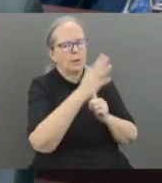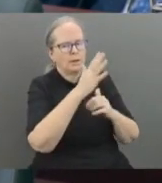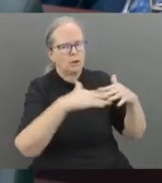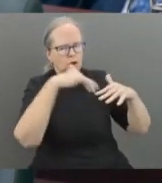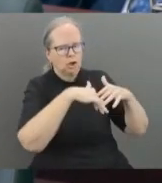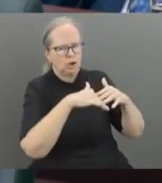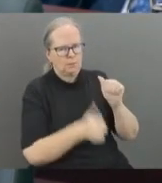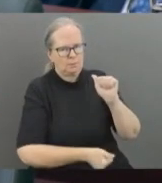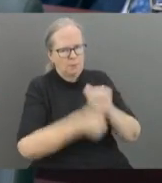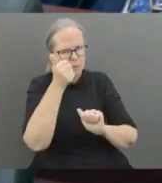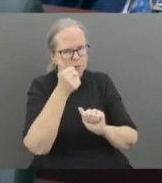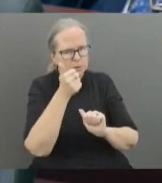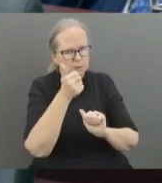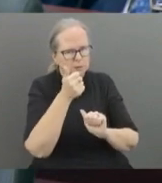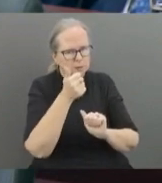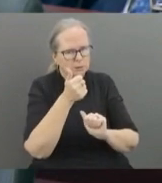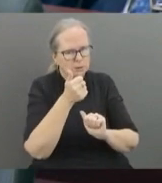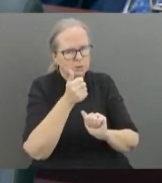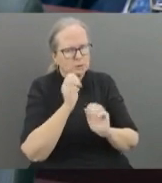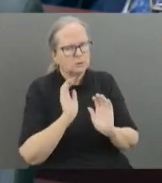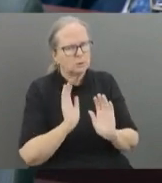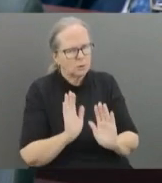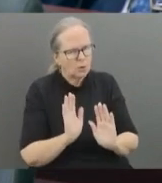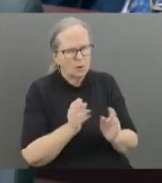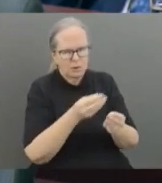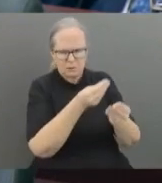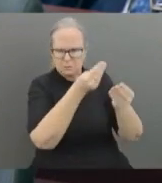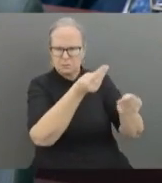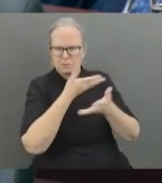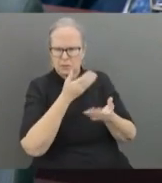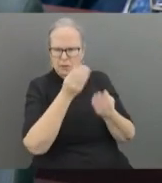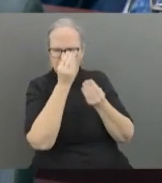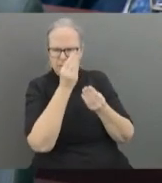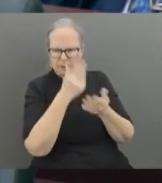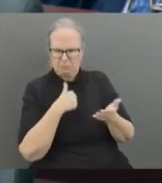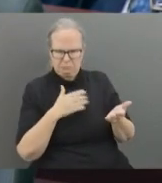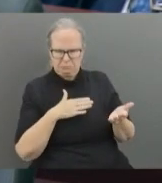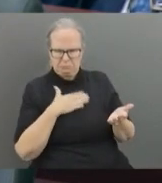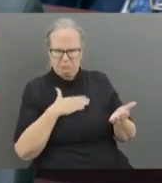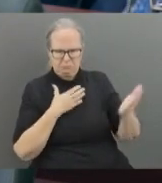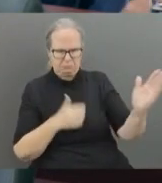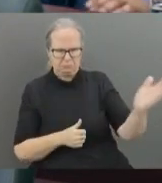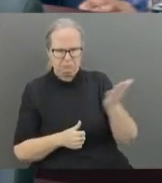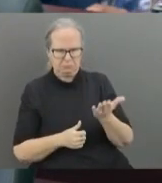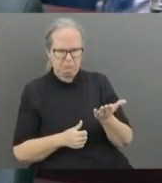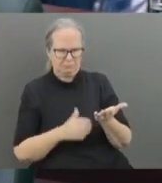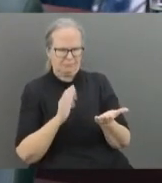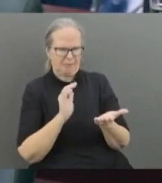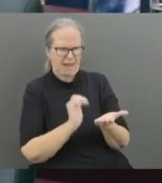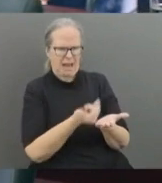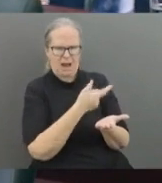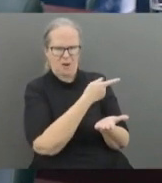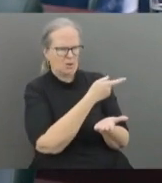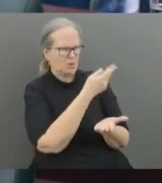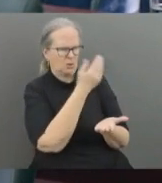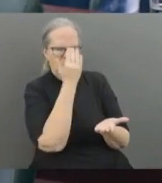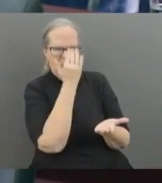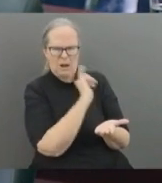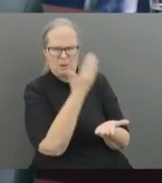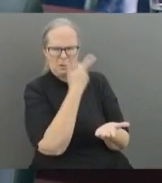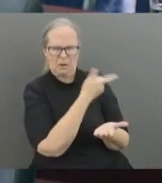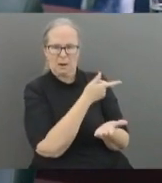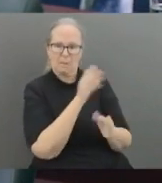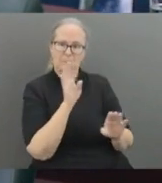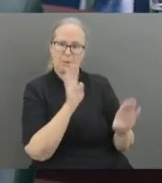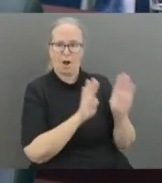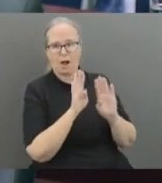that are on the landscape, spending way more hours on than the member opposite is, that's for sure, and her biologist friends that have an ideology that